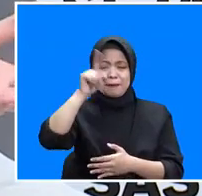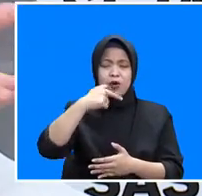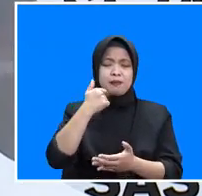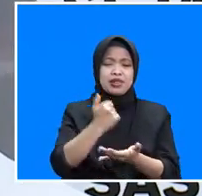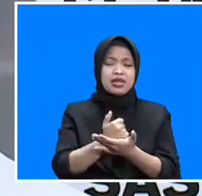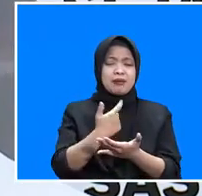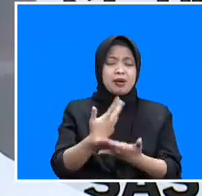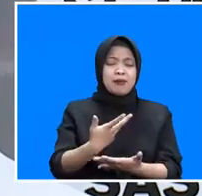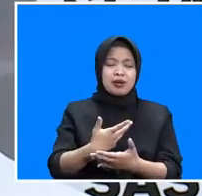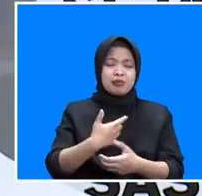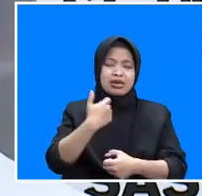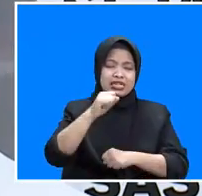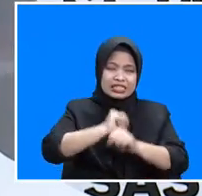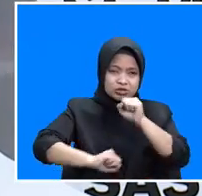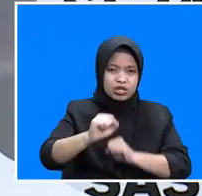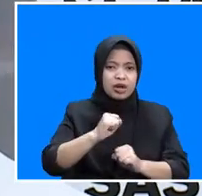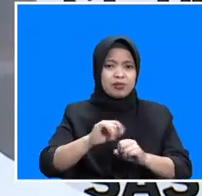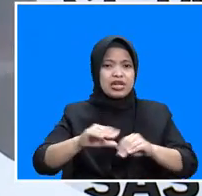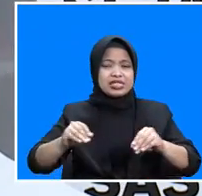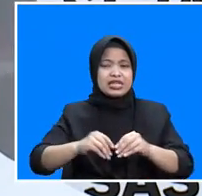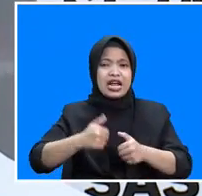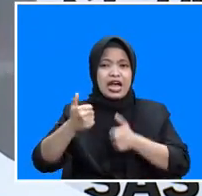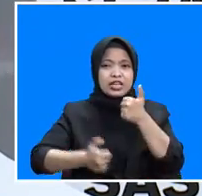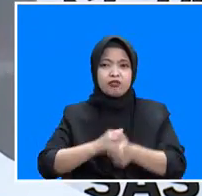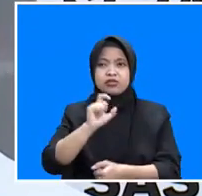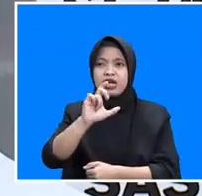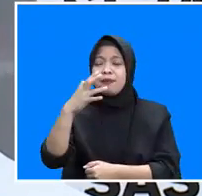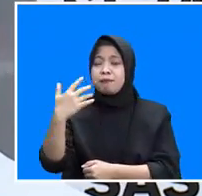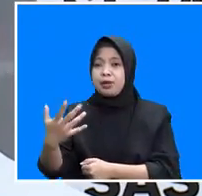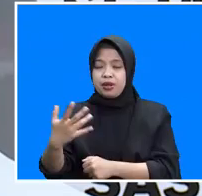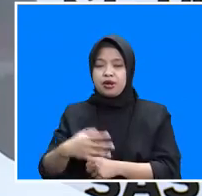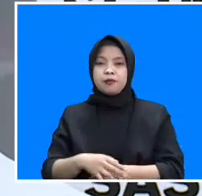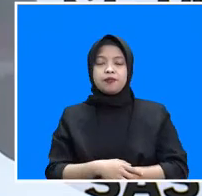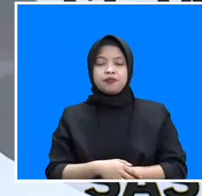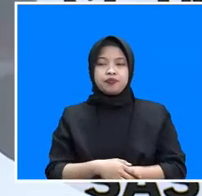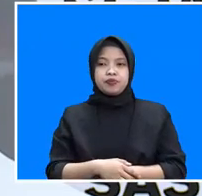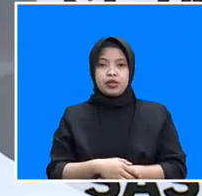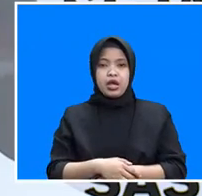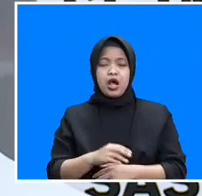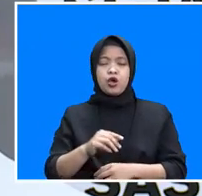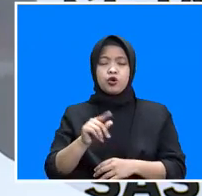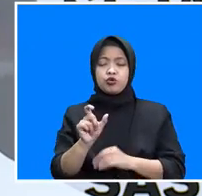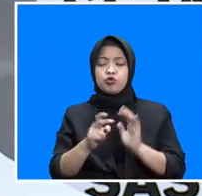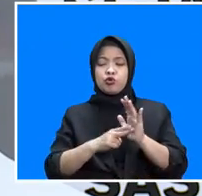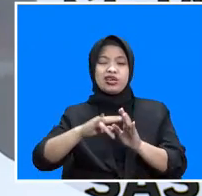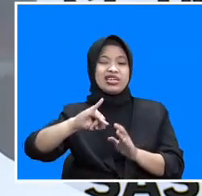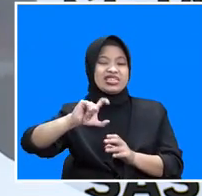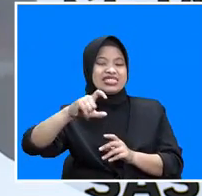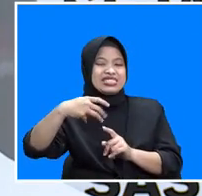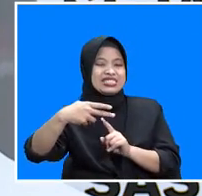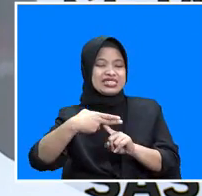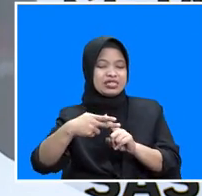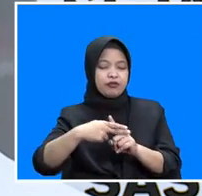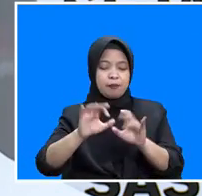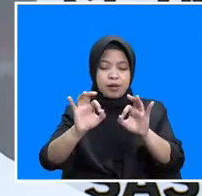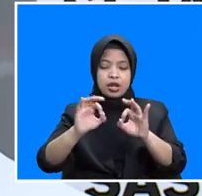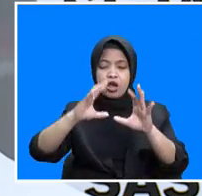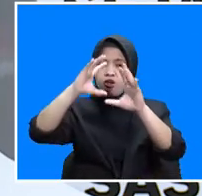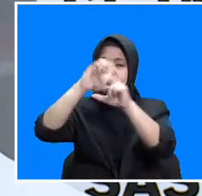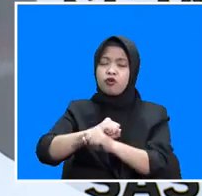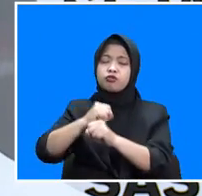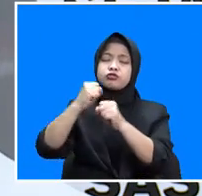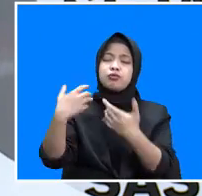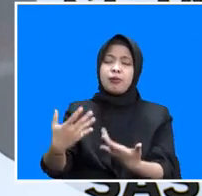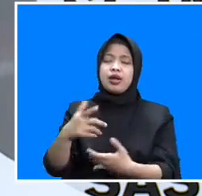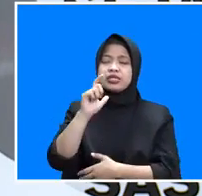at scale? One of the things that UNICEF is really focusing on in our education work is to really try to work